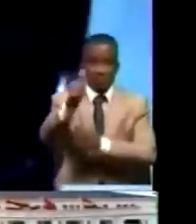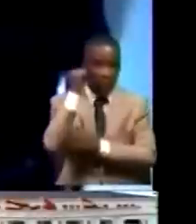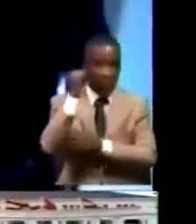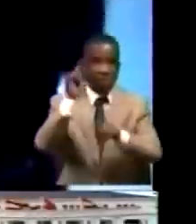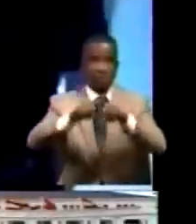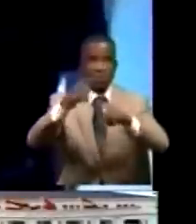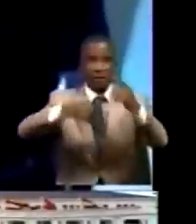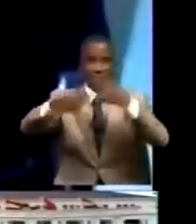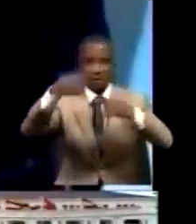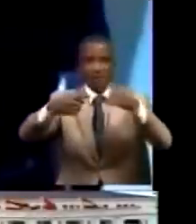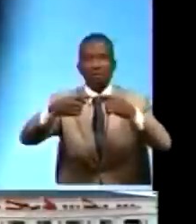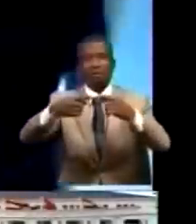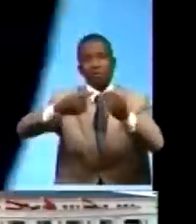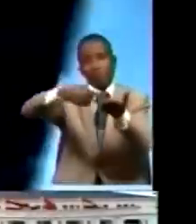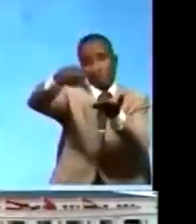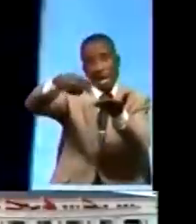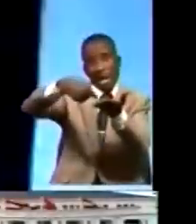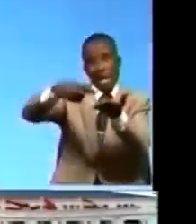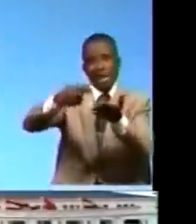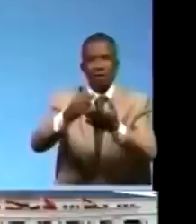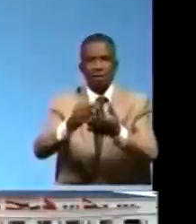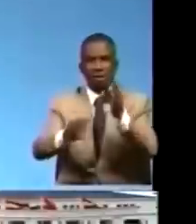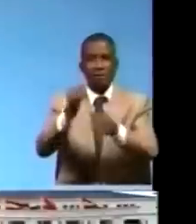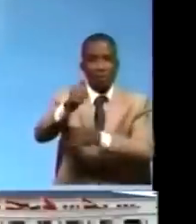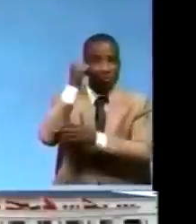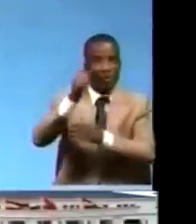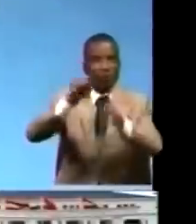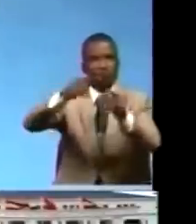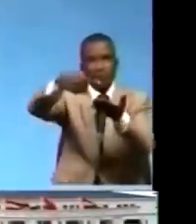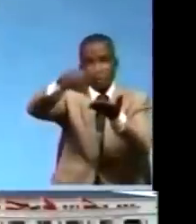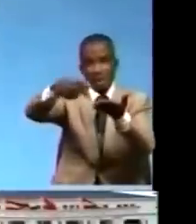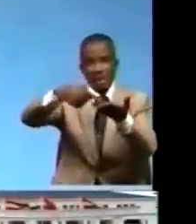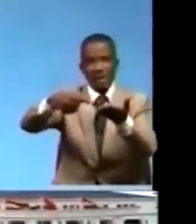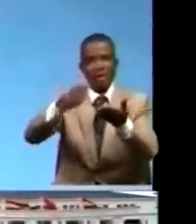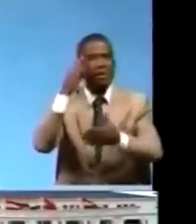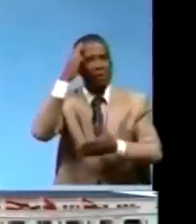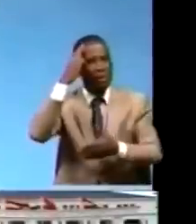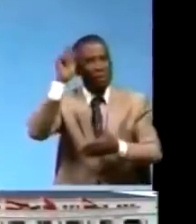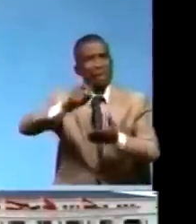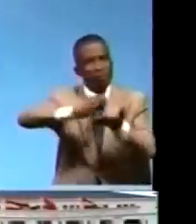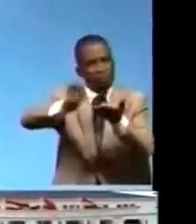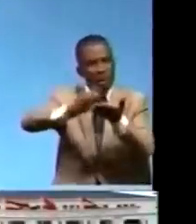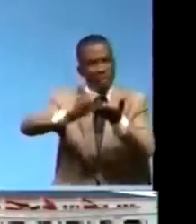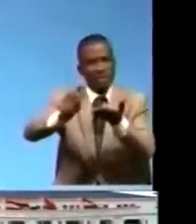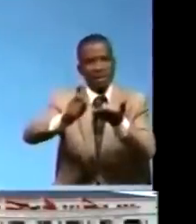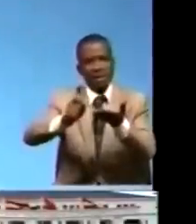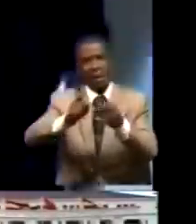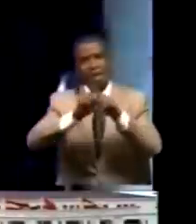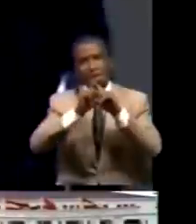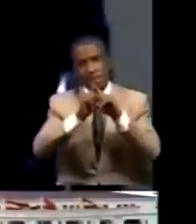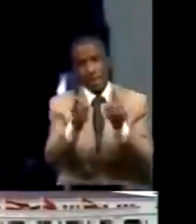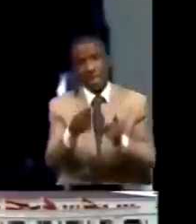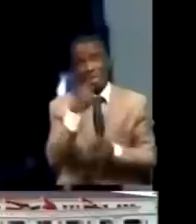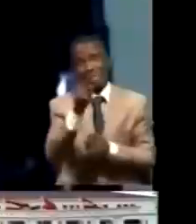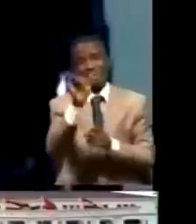sign. There are reasons if you refuse to sign. But I'm saying